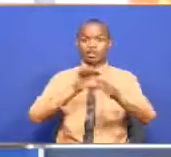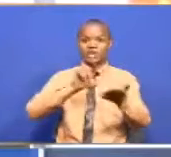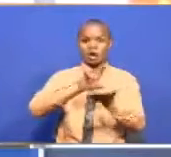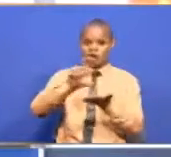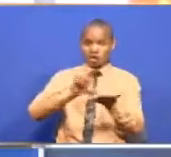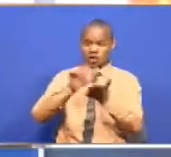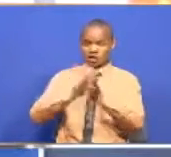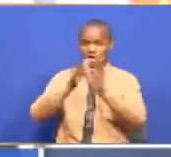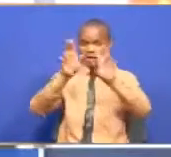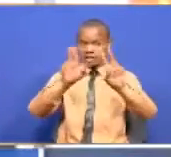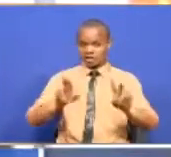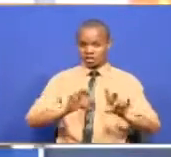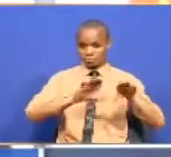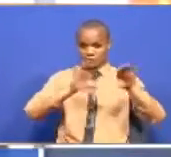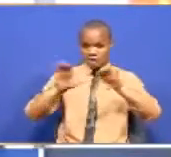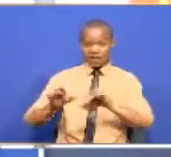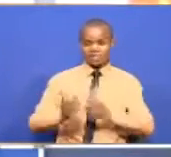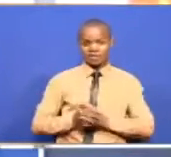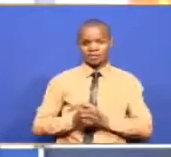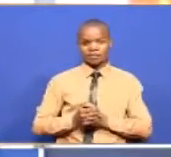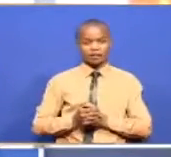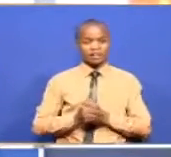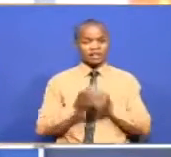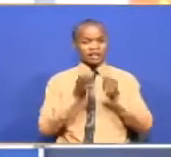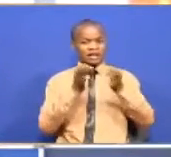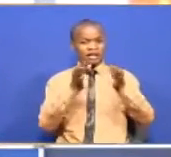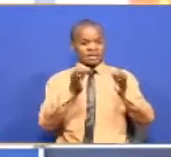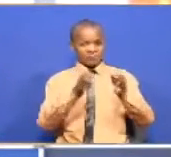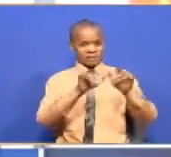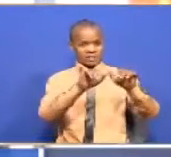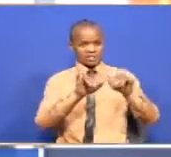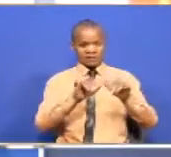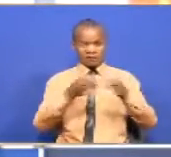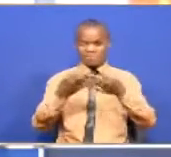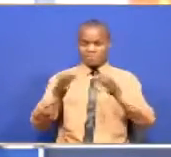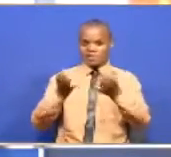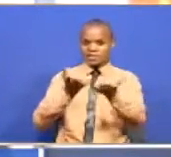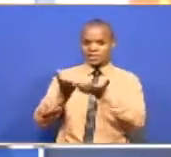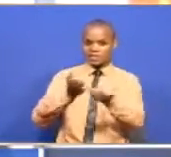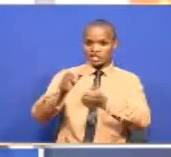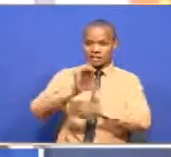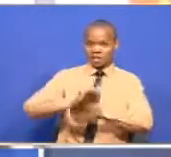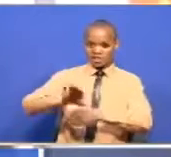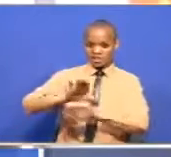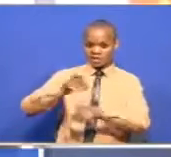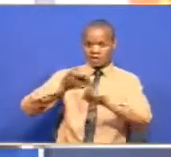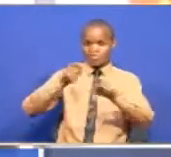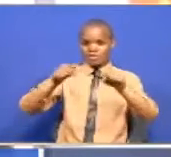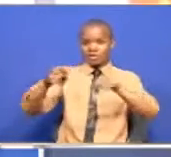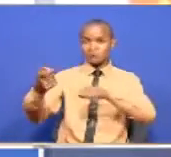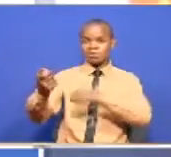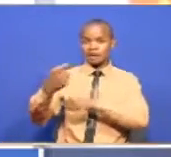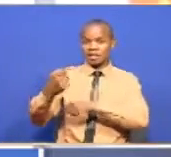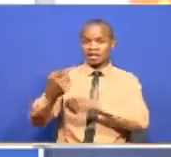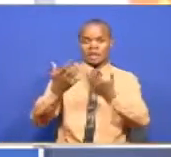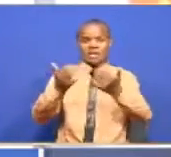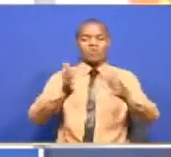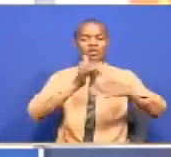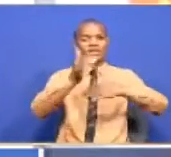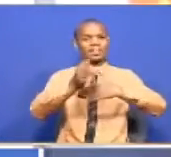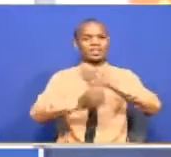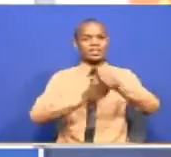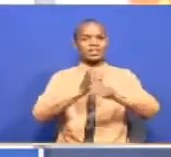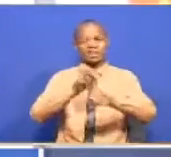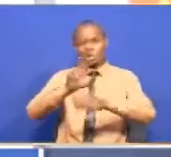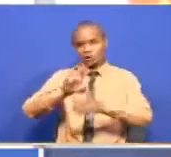We've delayed the ACFTA, the African Continental Free Trade Area, from this month to now is in January